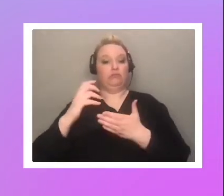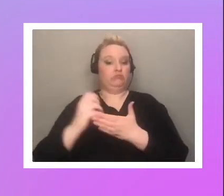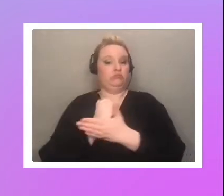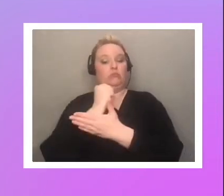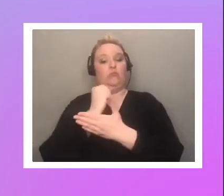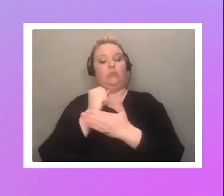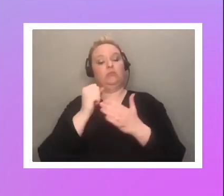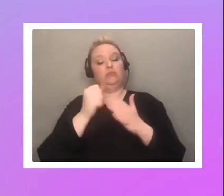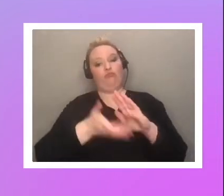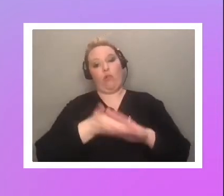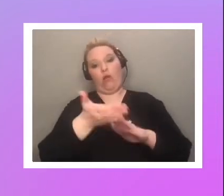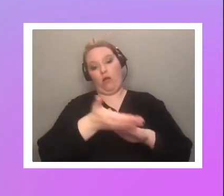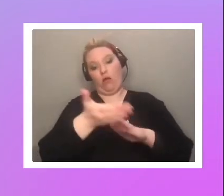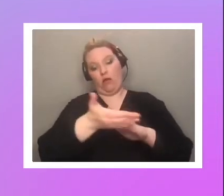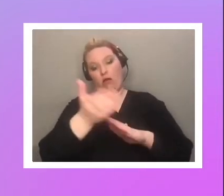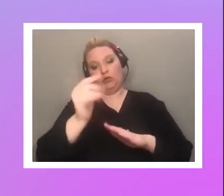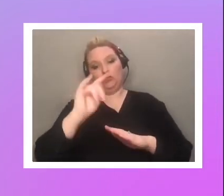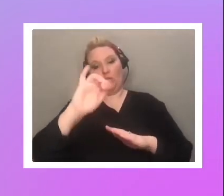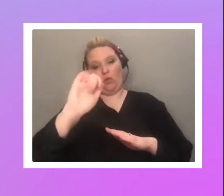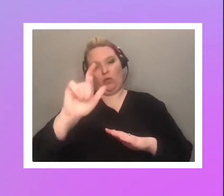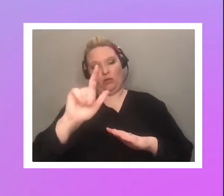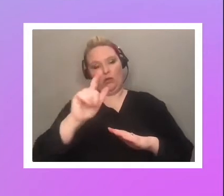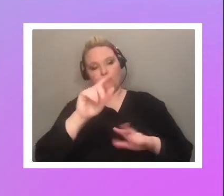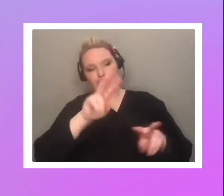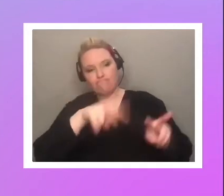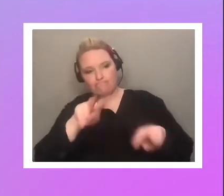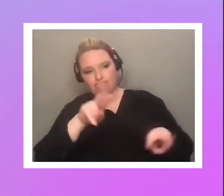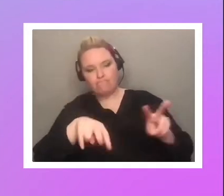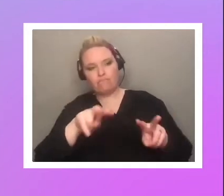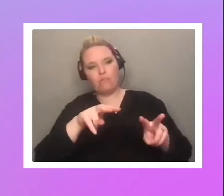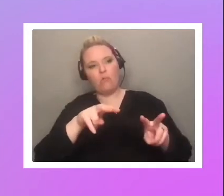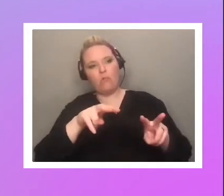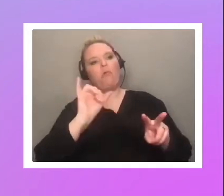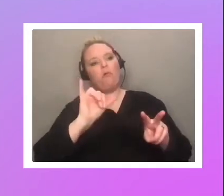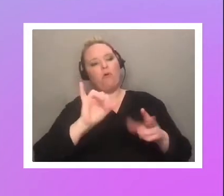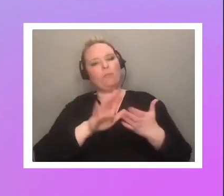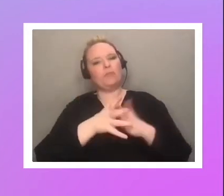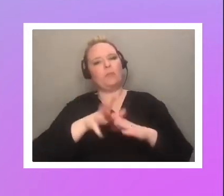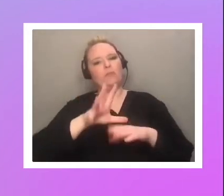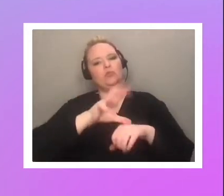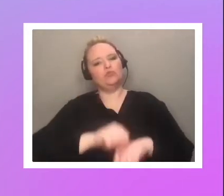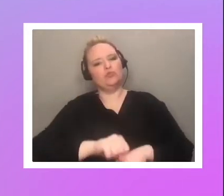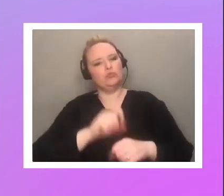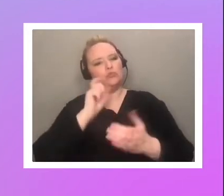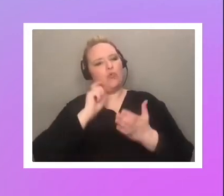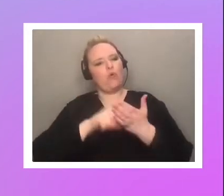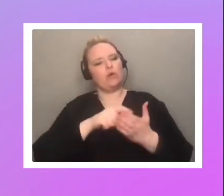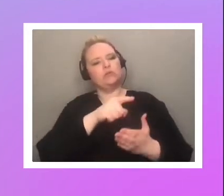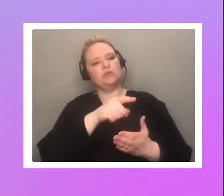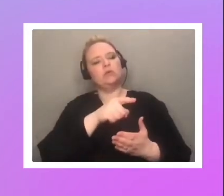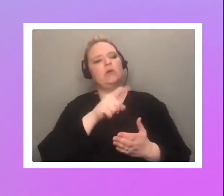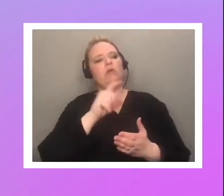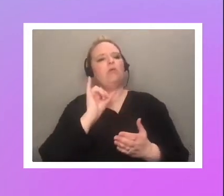run these tools and kind of see, get used to like seeing what